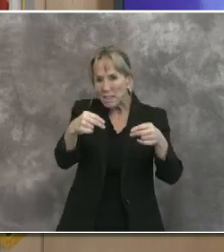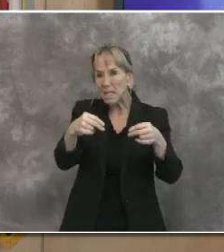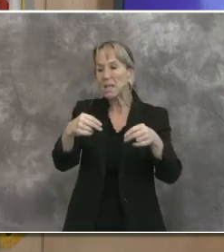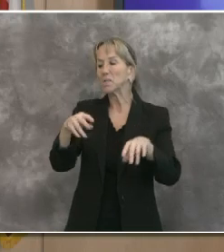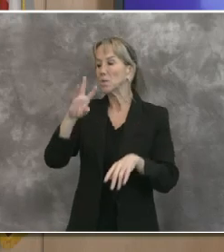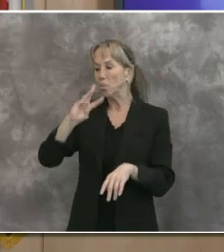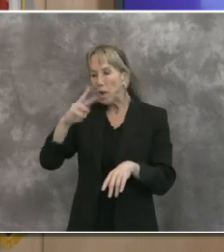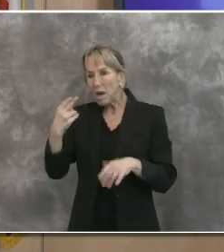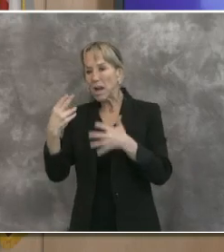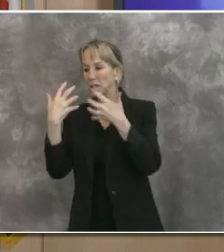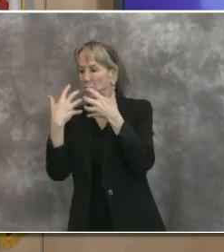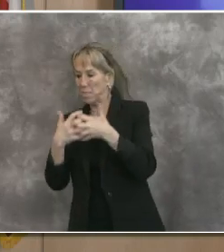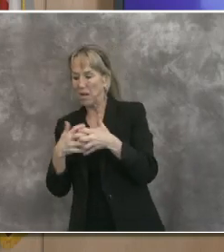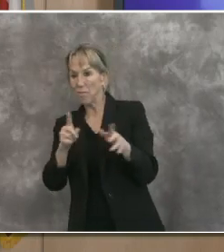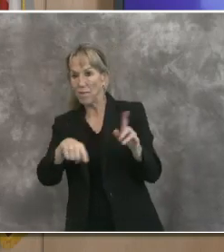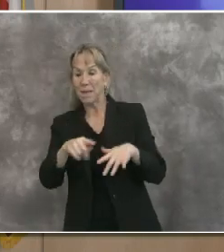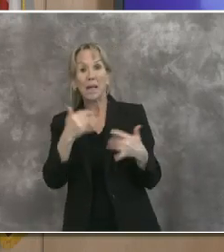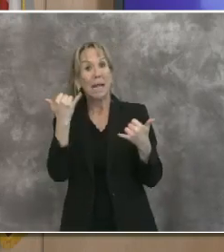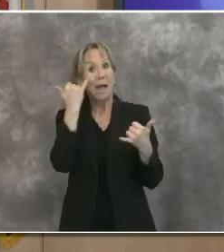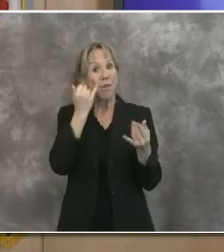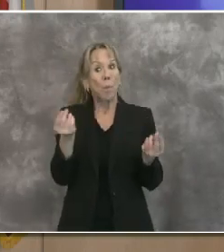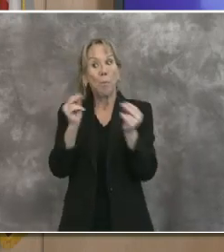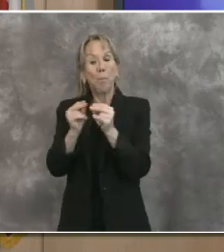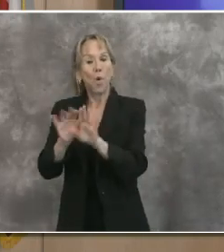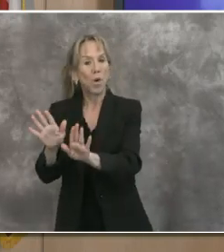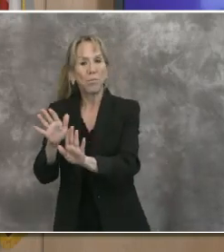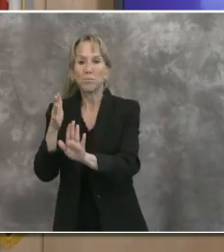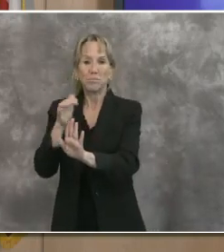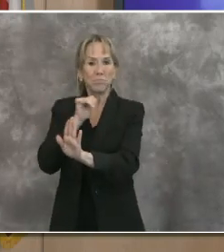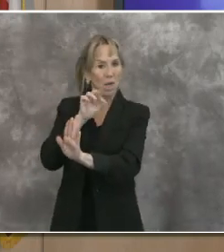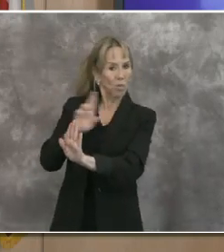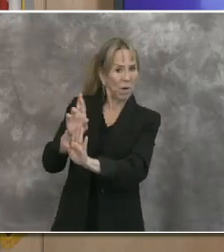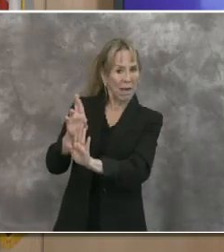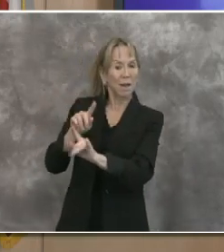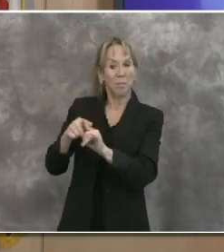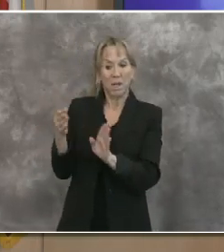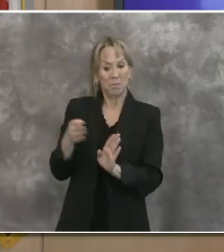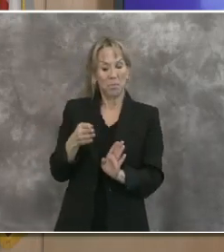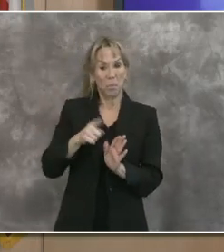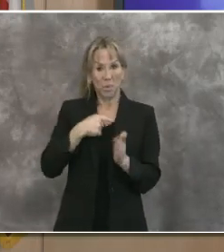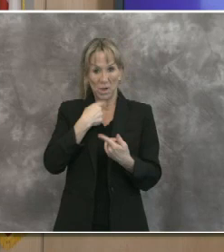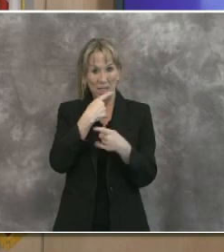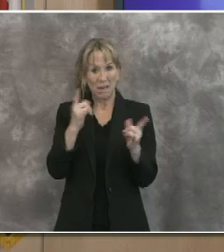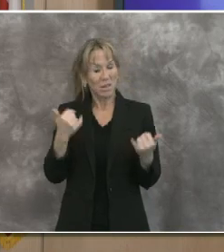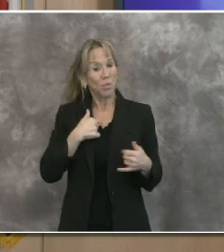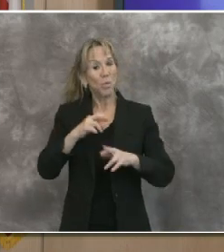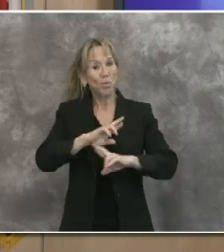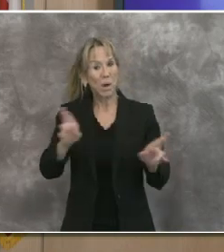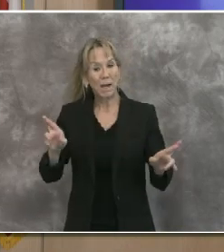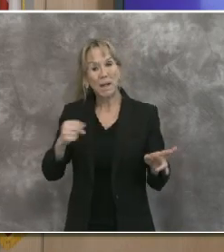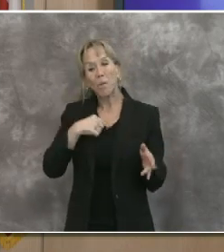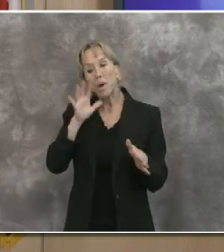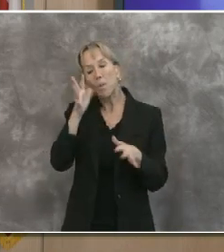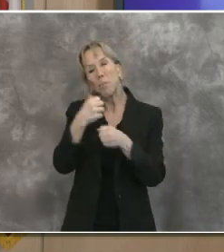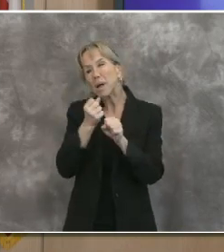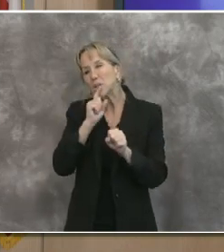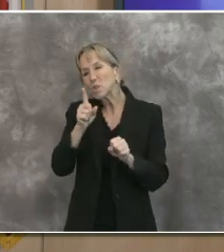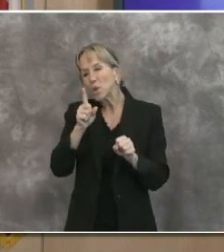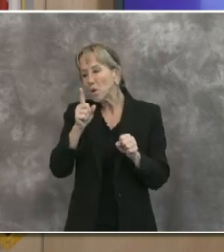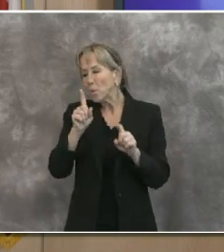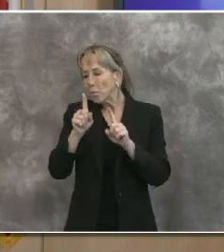logistics consistent with that. If you want to move beyond that, but that is a good guide, and that is one we are going to work along with the other metrics into all of our